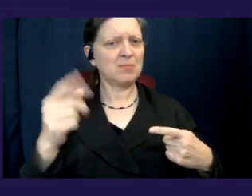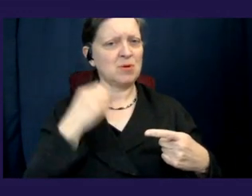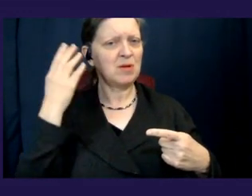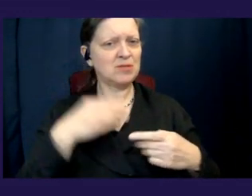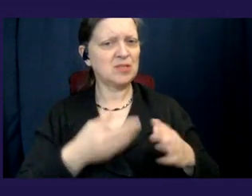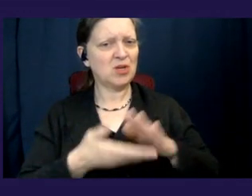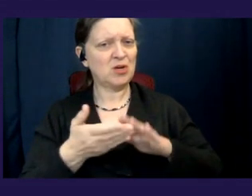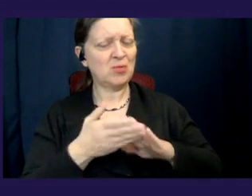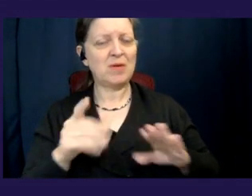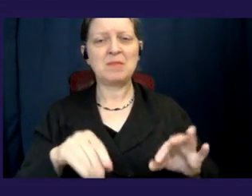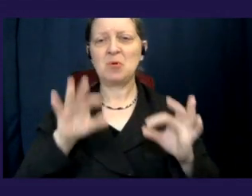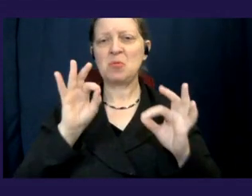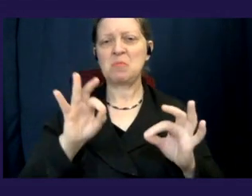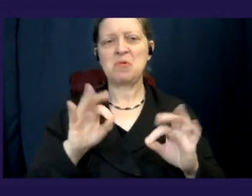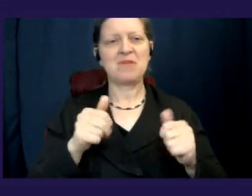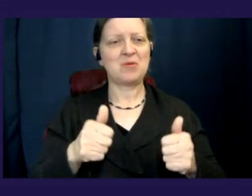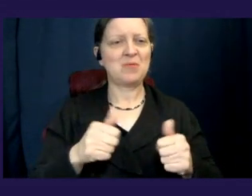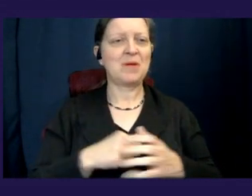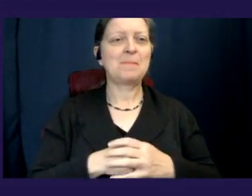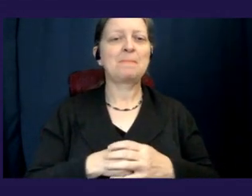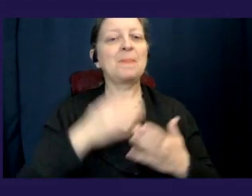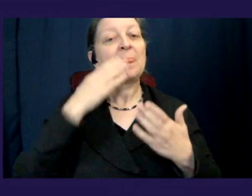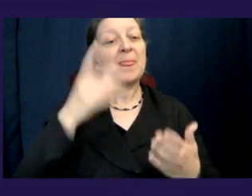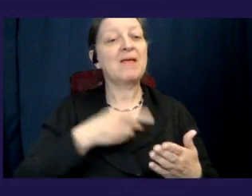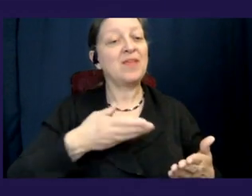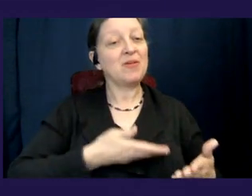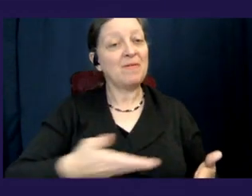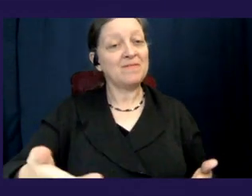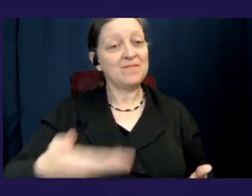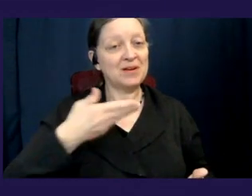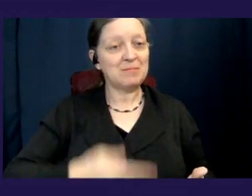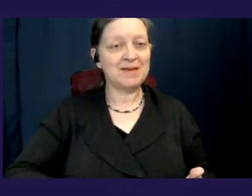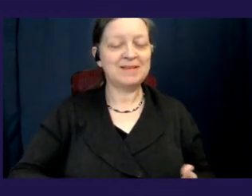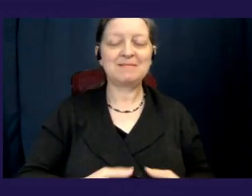perfect. Thanks for inviting me to speak today.